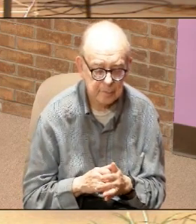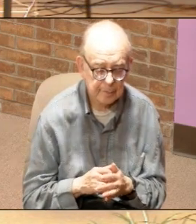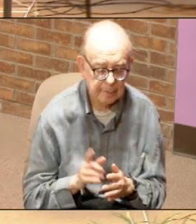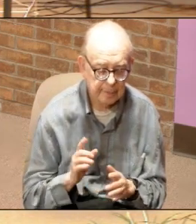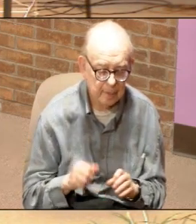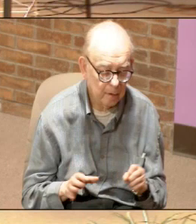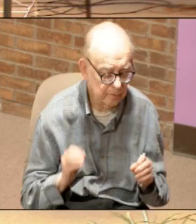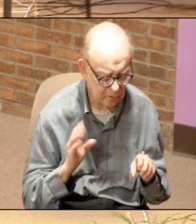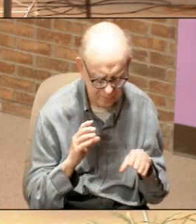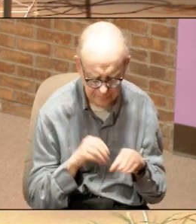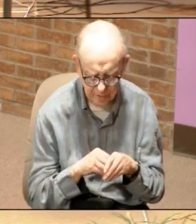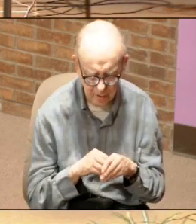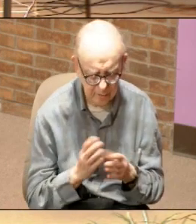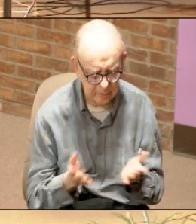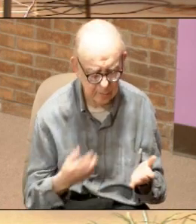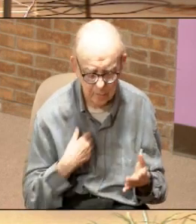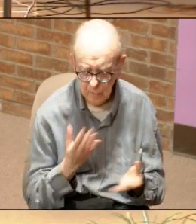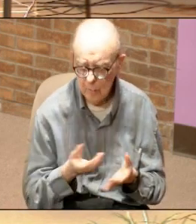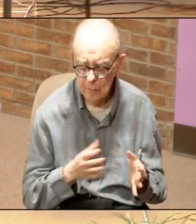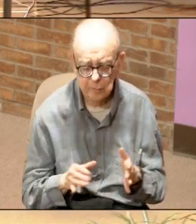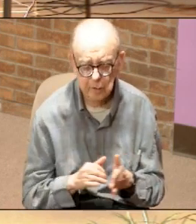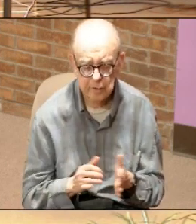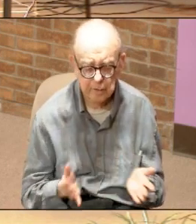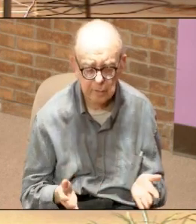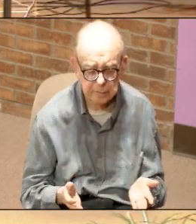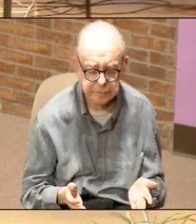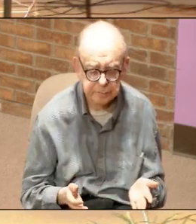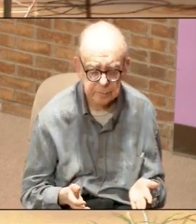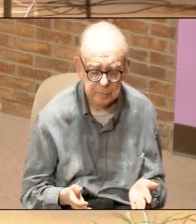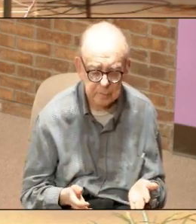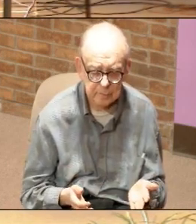But we get so wrapped up in what we want to do.